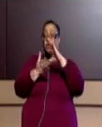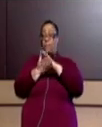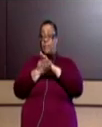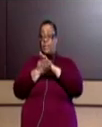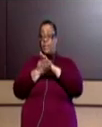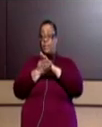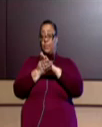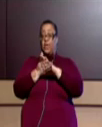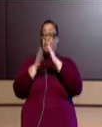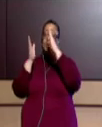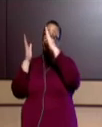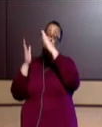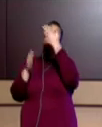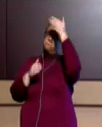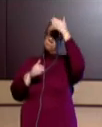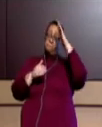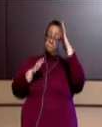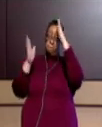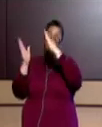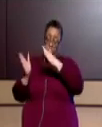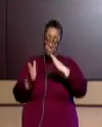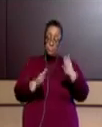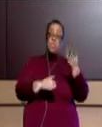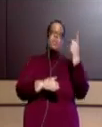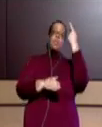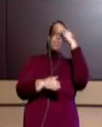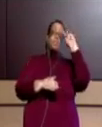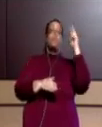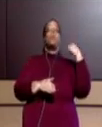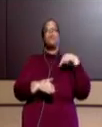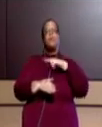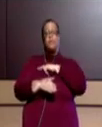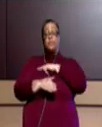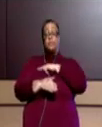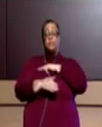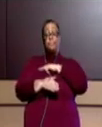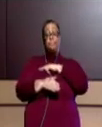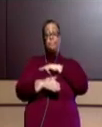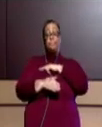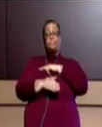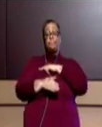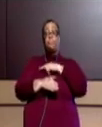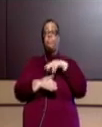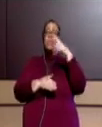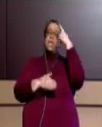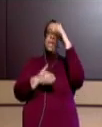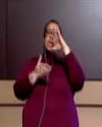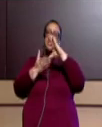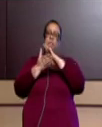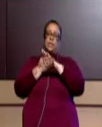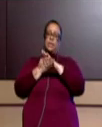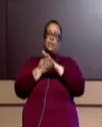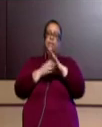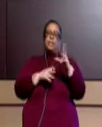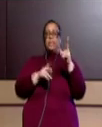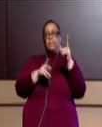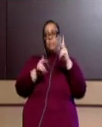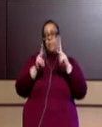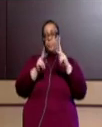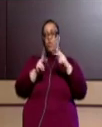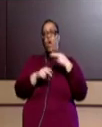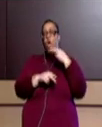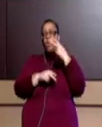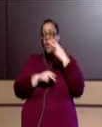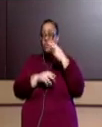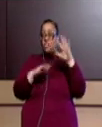are ordered by God. I don't even believe that those of you all that are watching right now, that you are watching